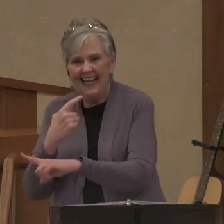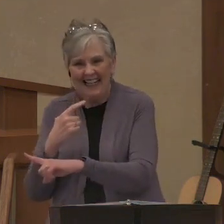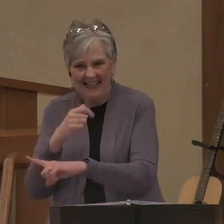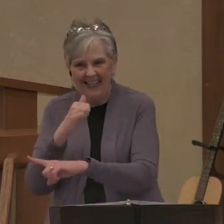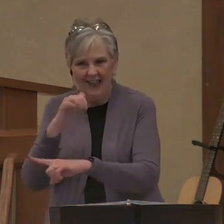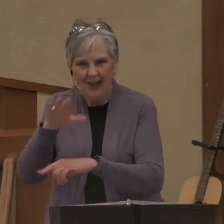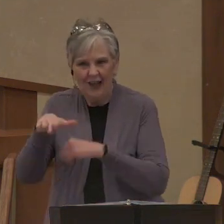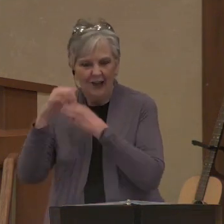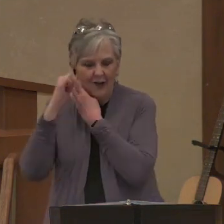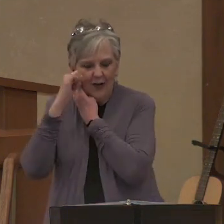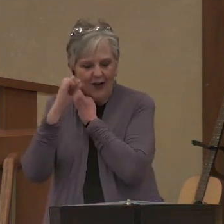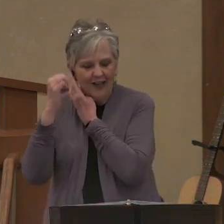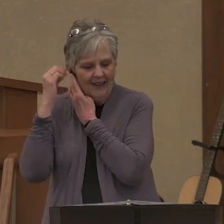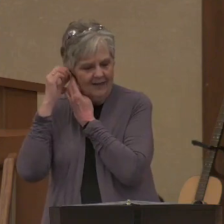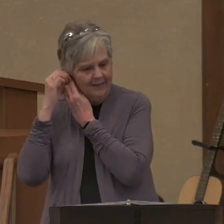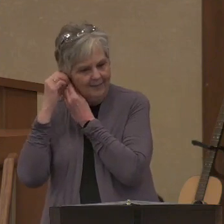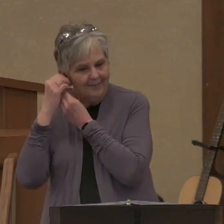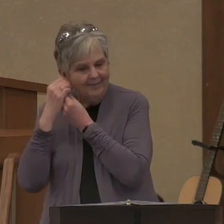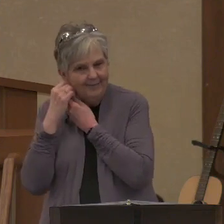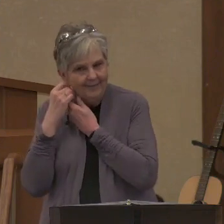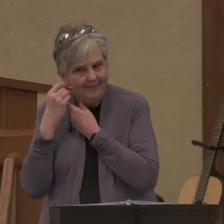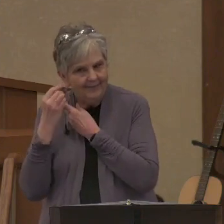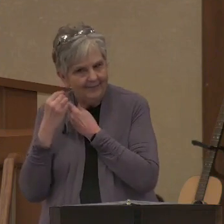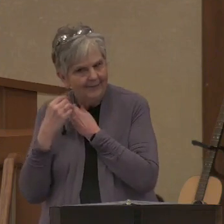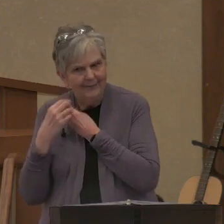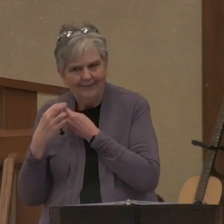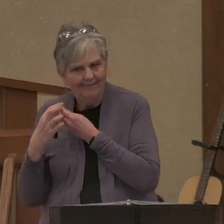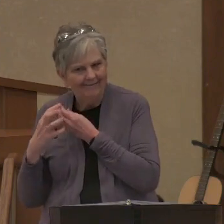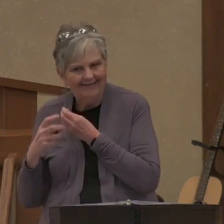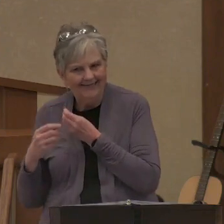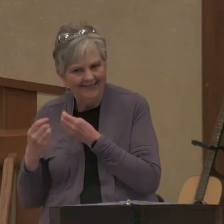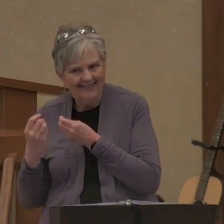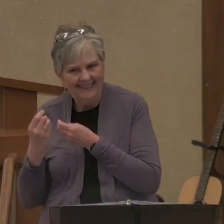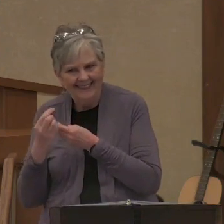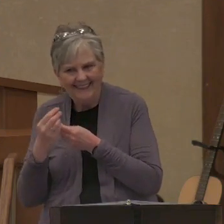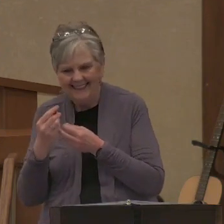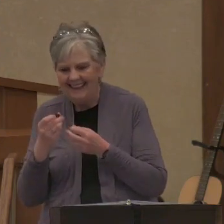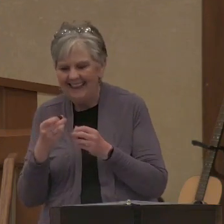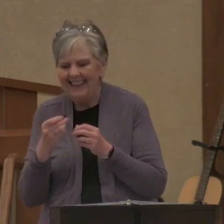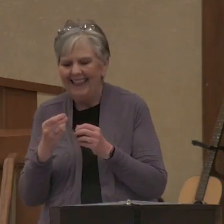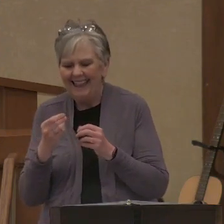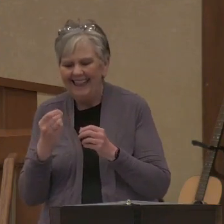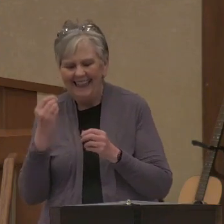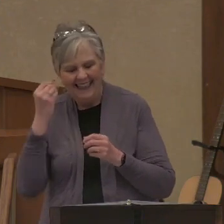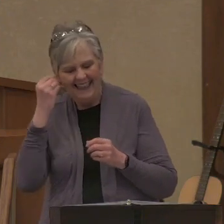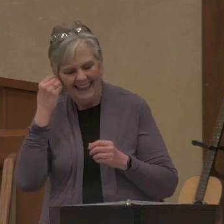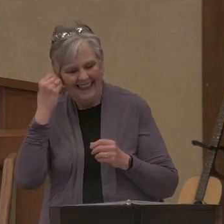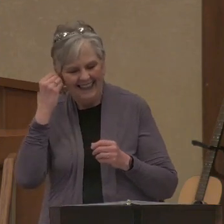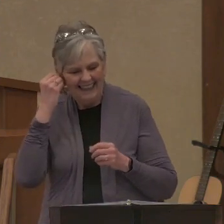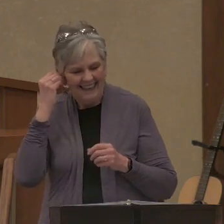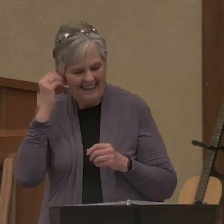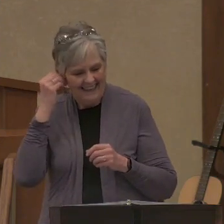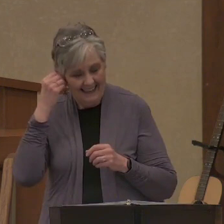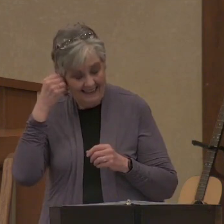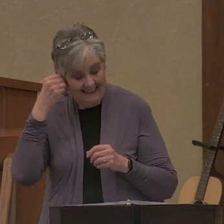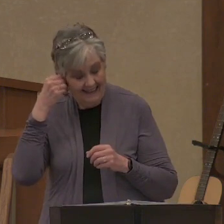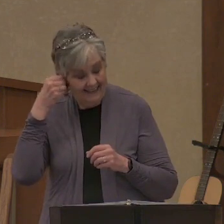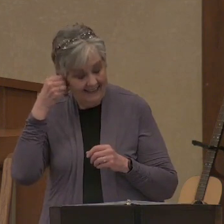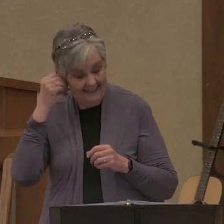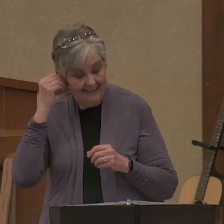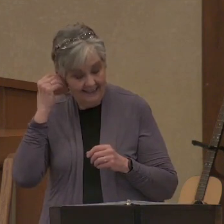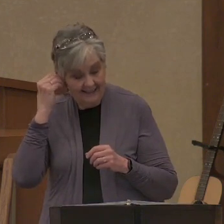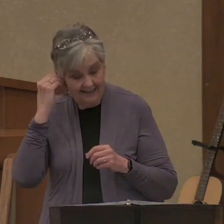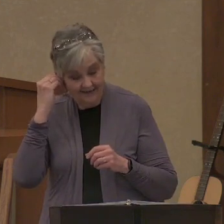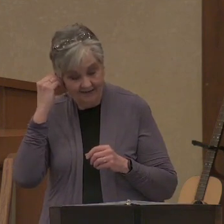water, right? And that can be really hard on our bodies. We can get sick when we're dehydrated. So I brought some things to show you today that